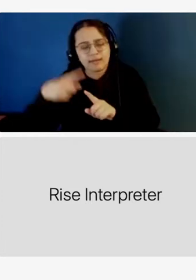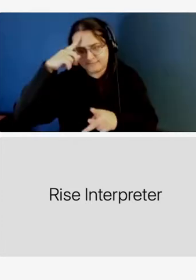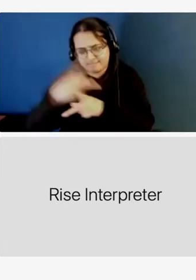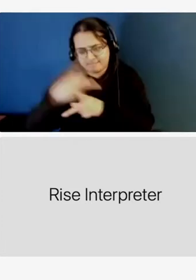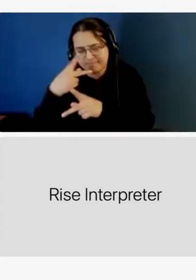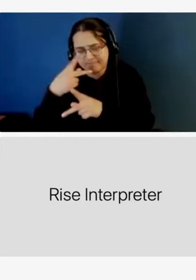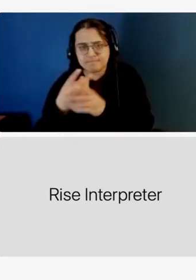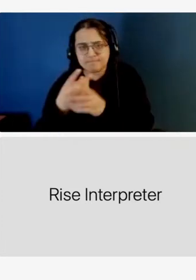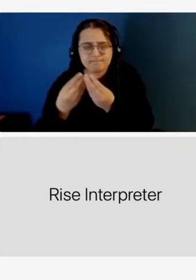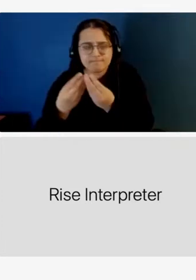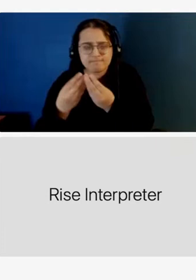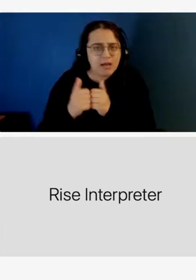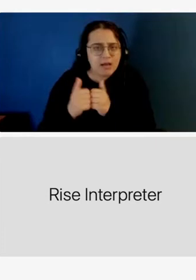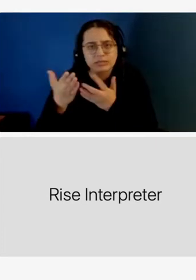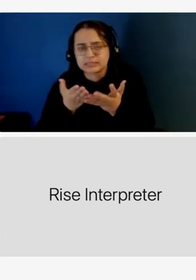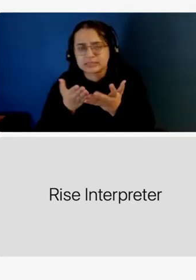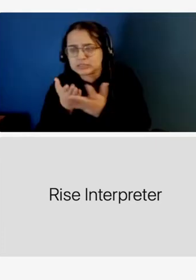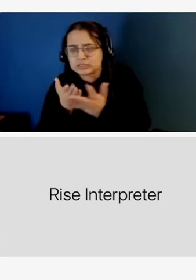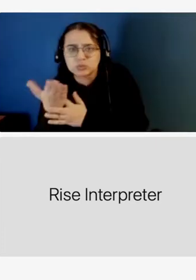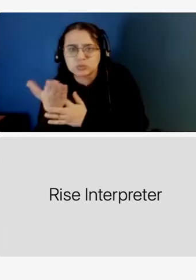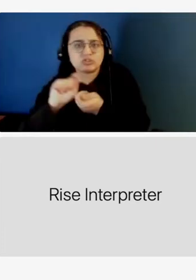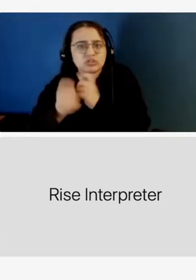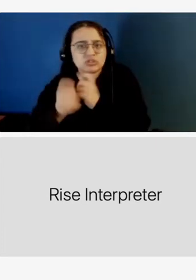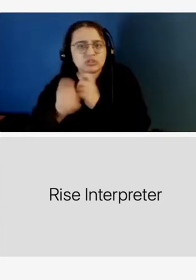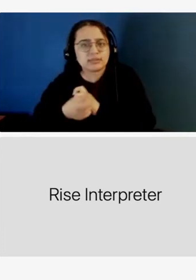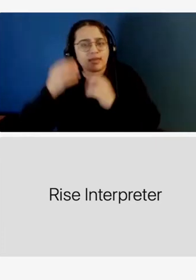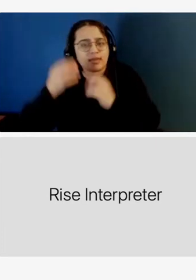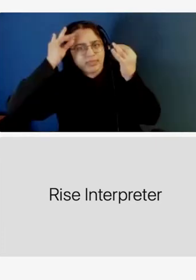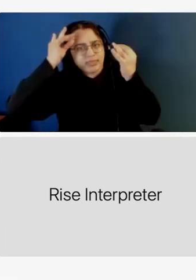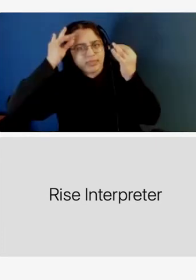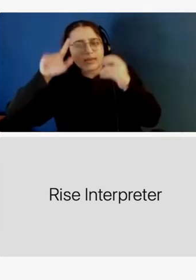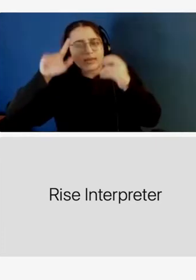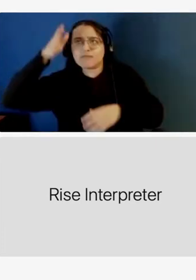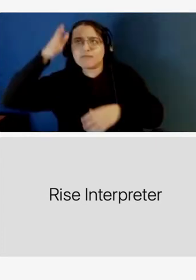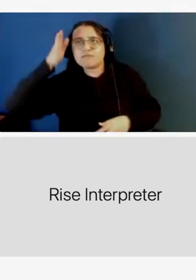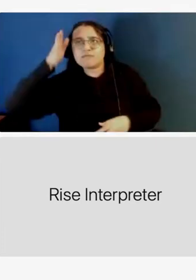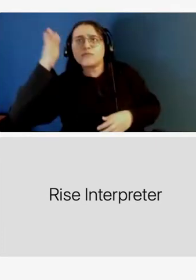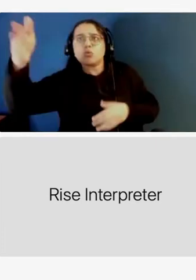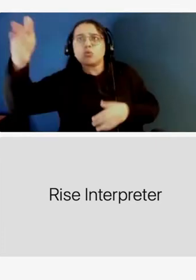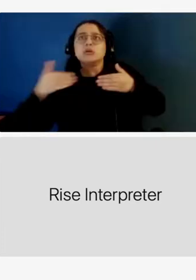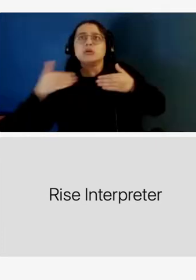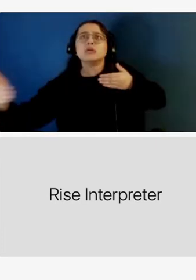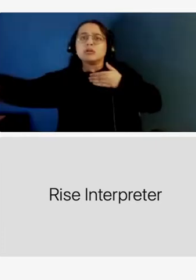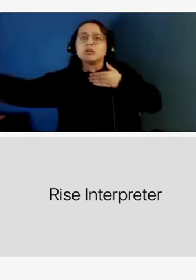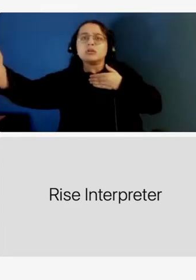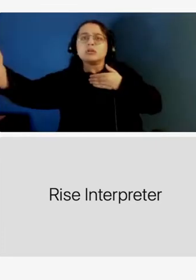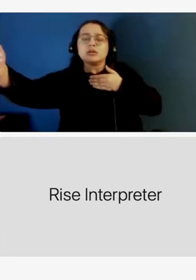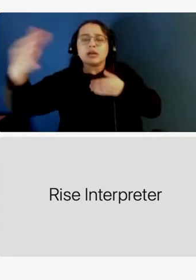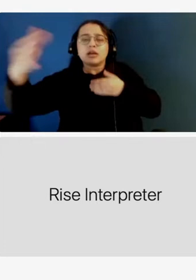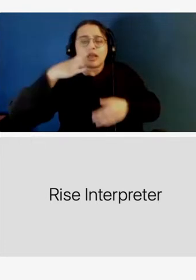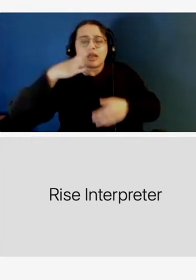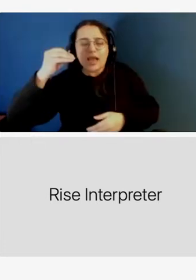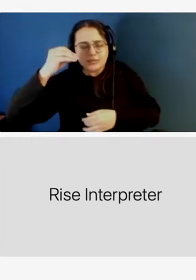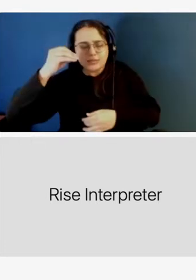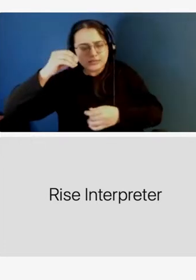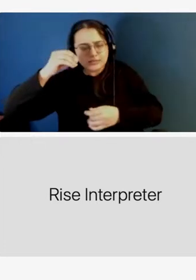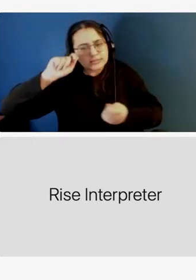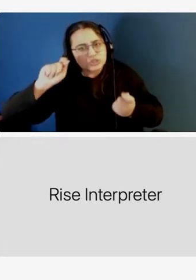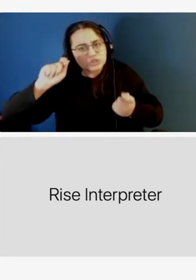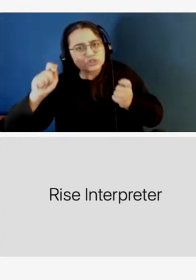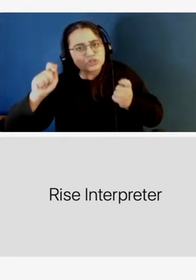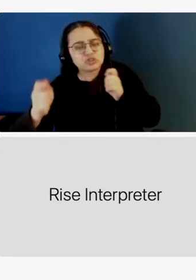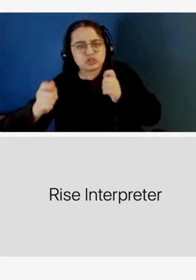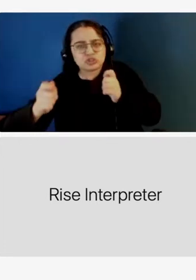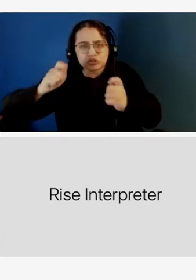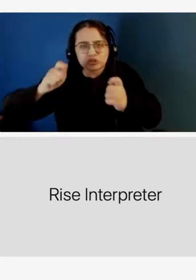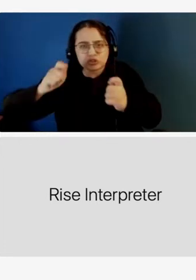term into the future and shaping an environment for your organization to